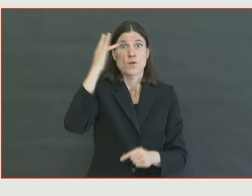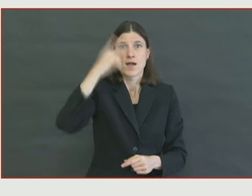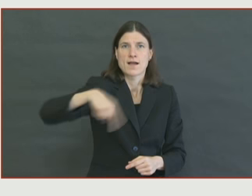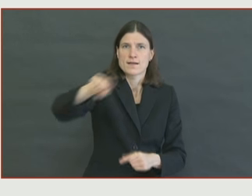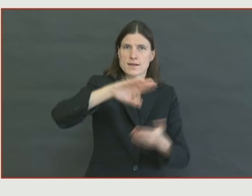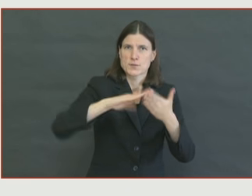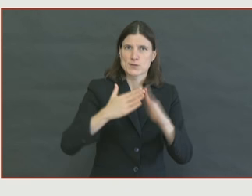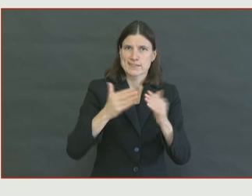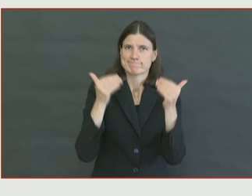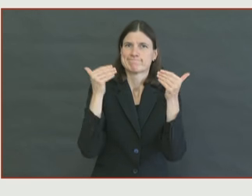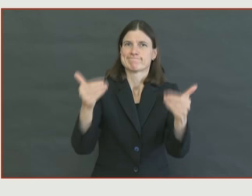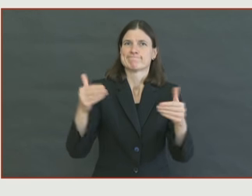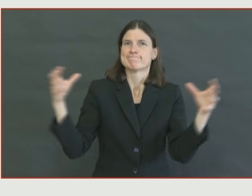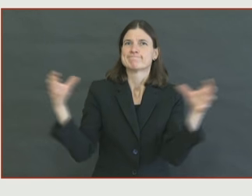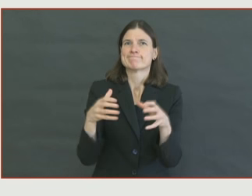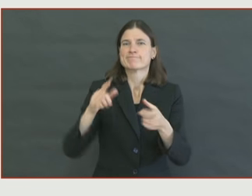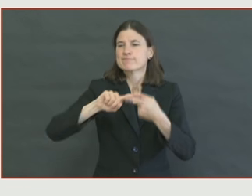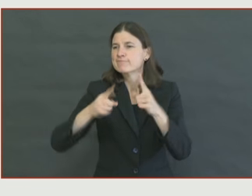and friends gatherings.